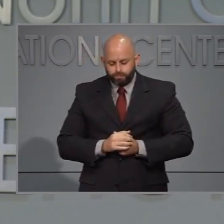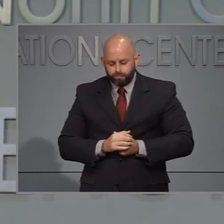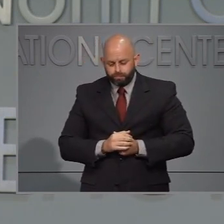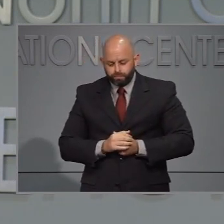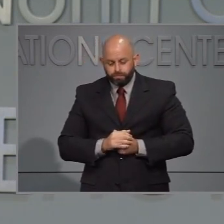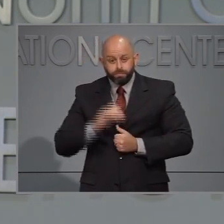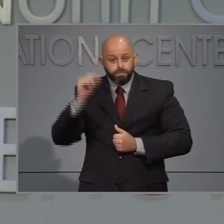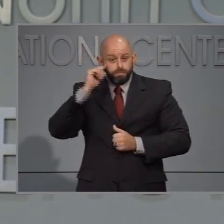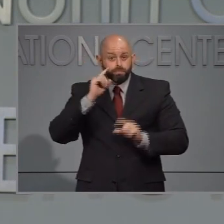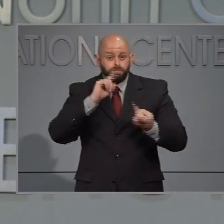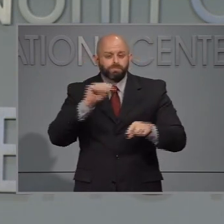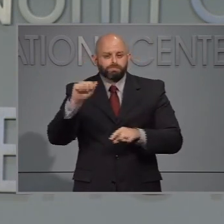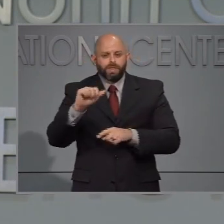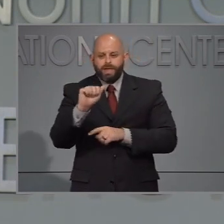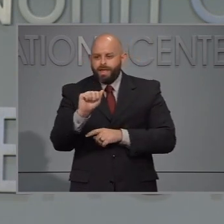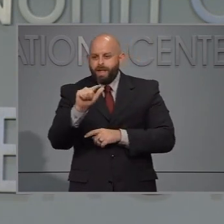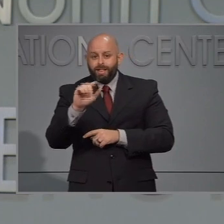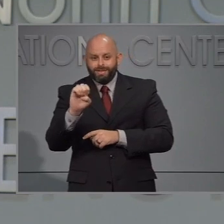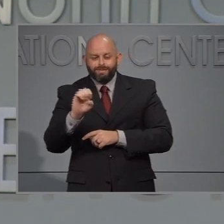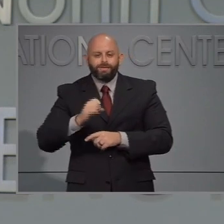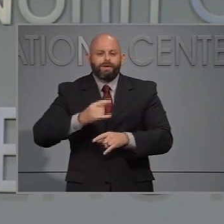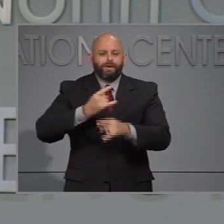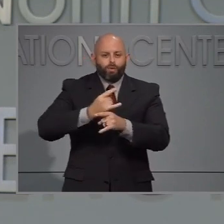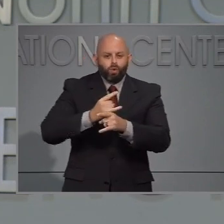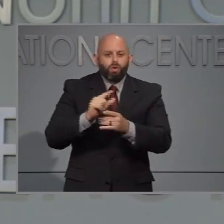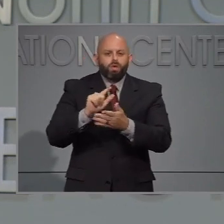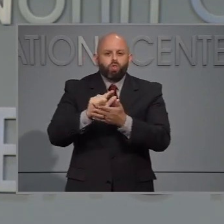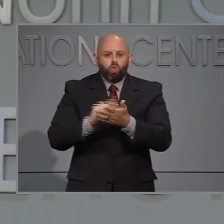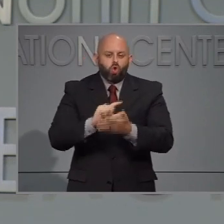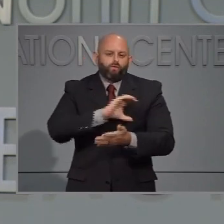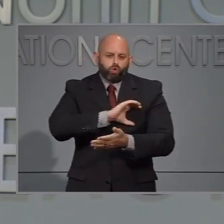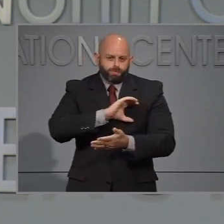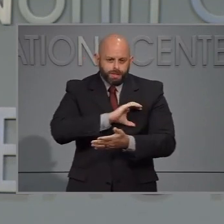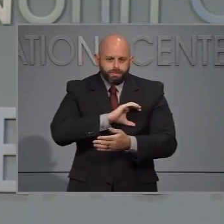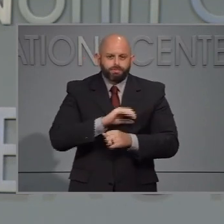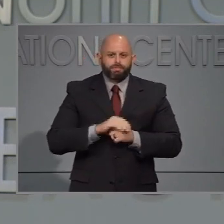Law Enforcement, and our ABC Commission is